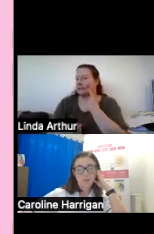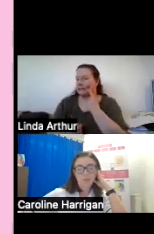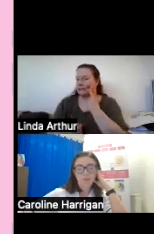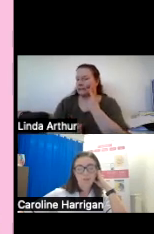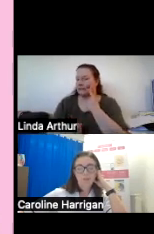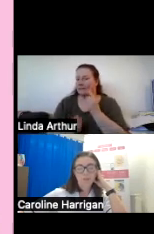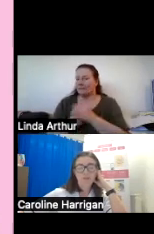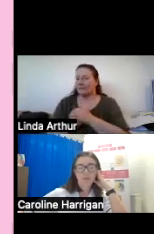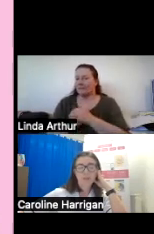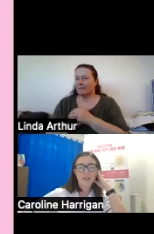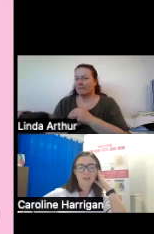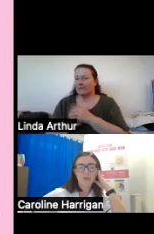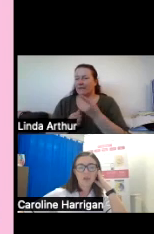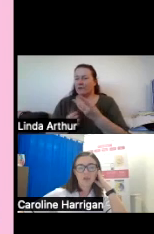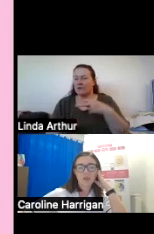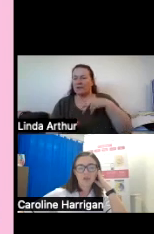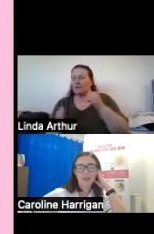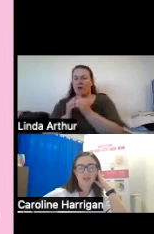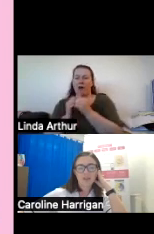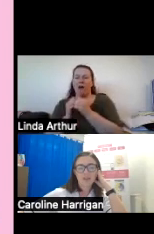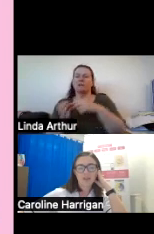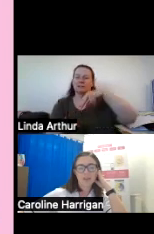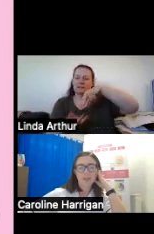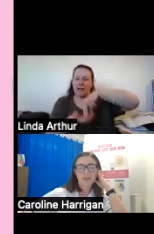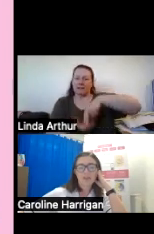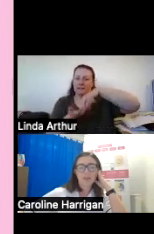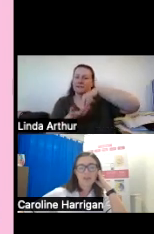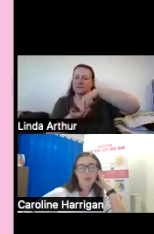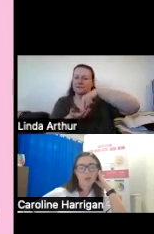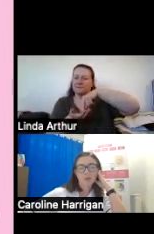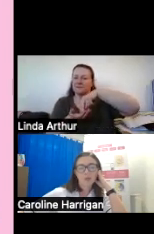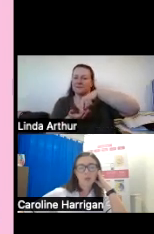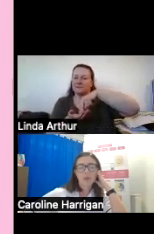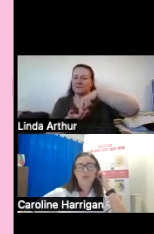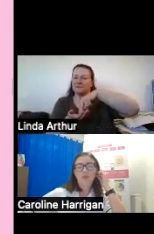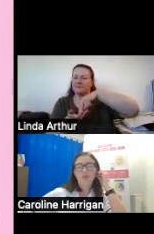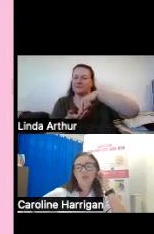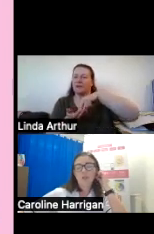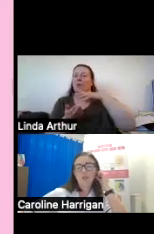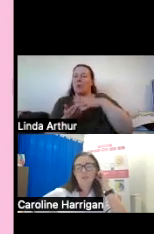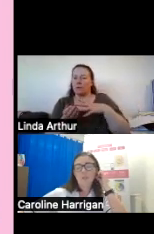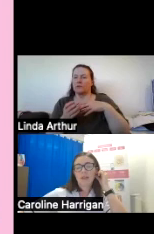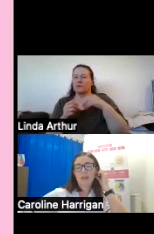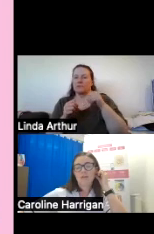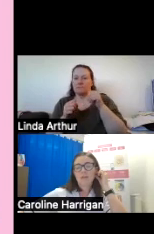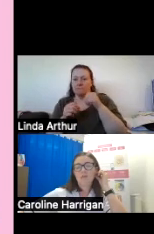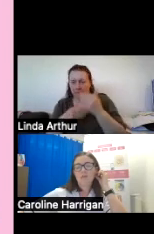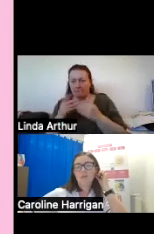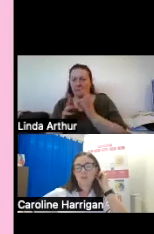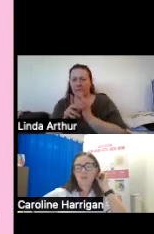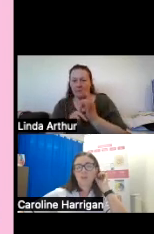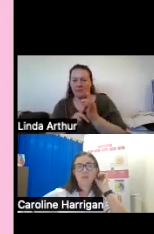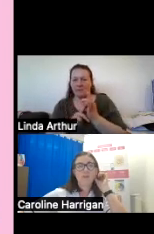them will see that it's much harder in standing. Then we want to progress you to do them like that's